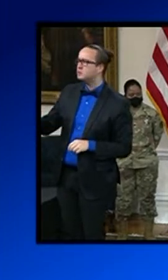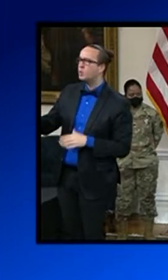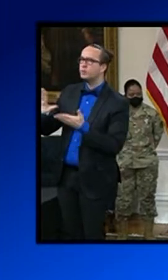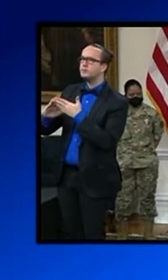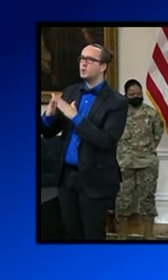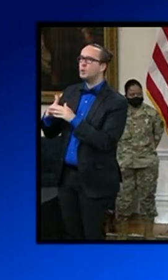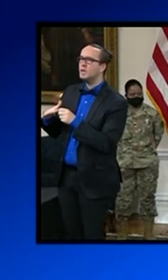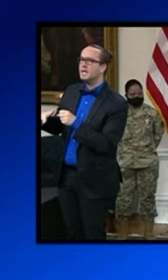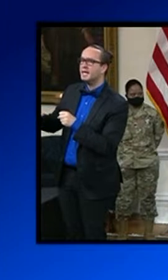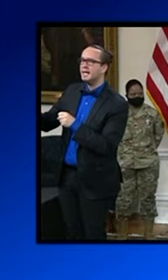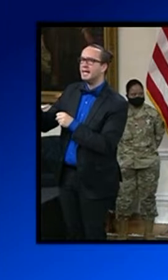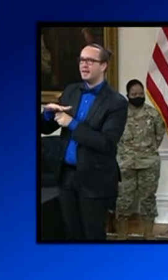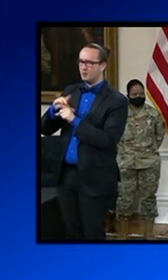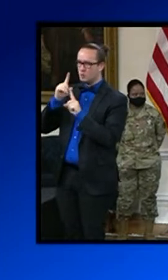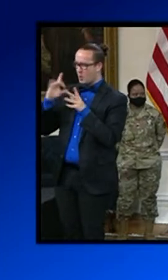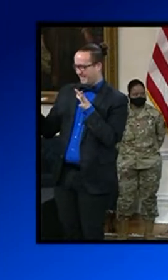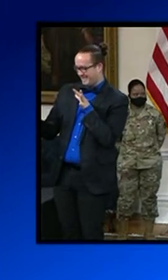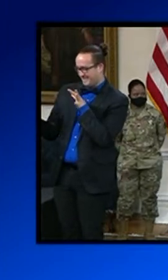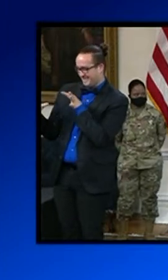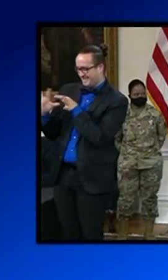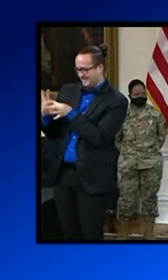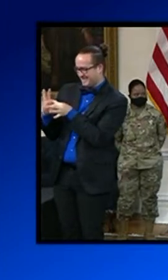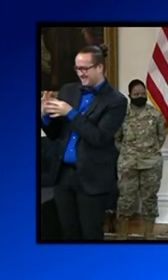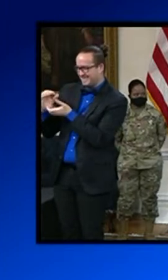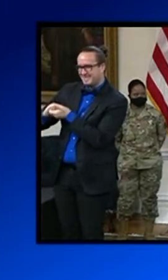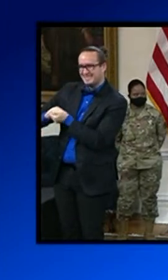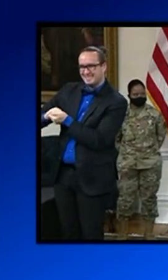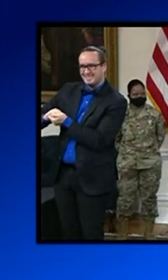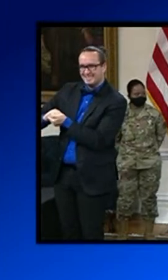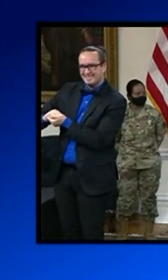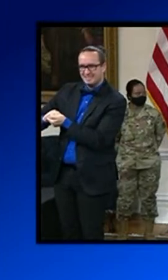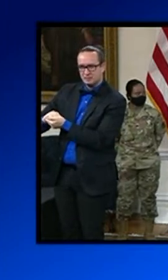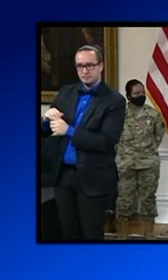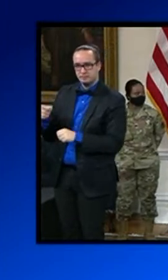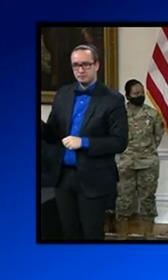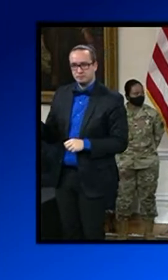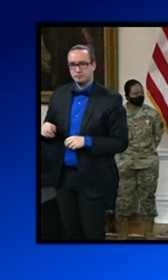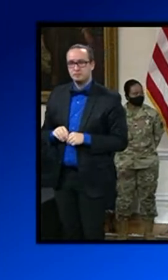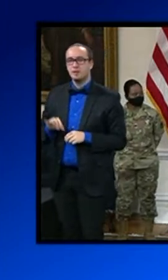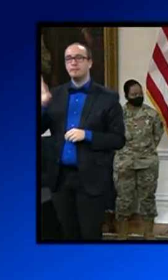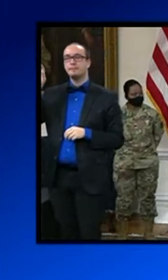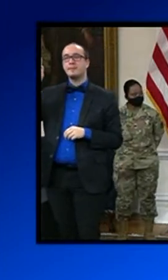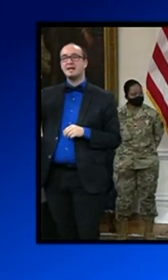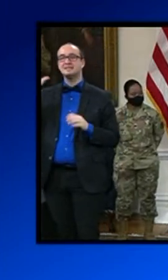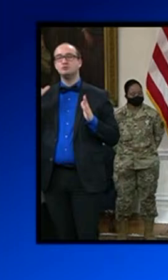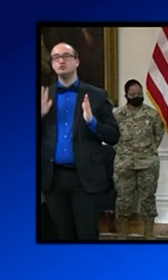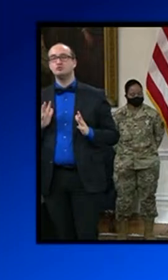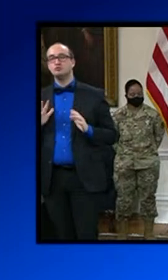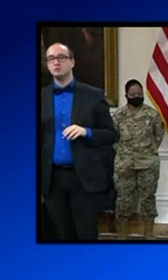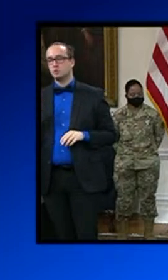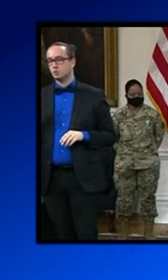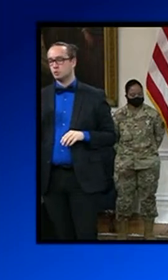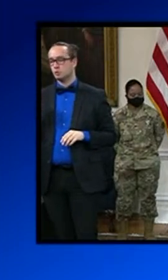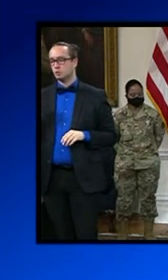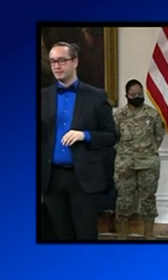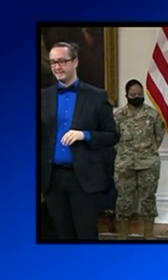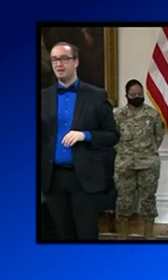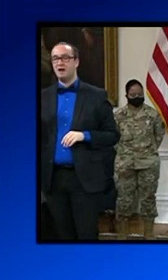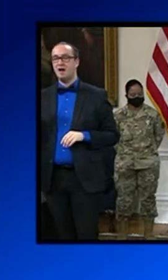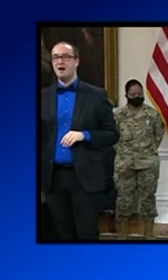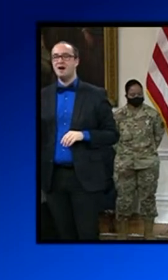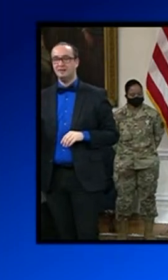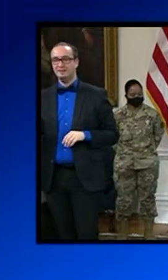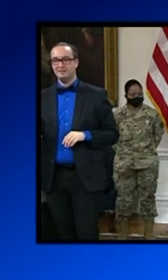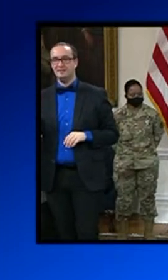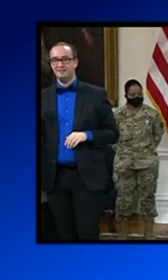During the visit, Pastor Mark Whitlock spoke openly about losing his mother to COVID-19 while